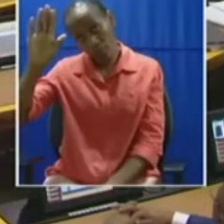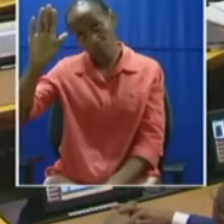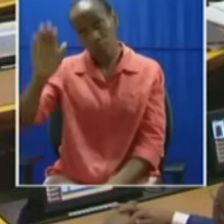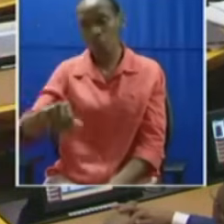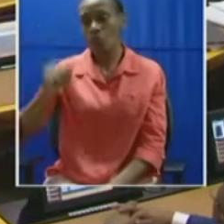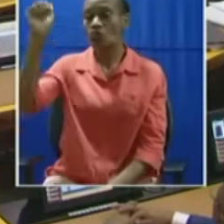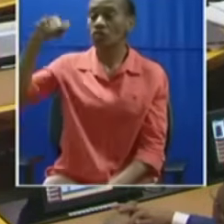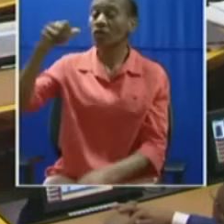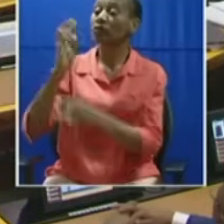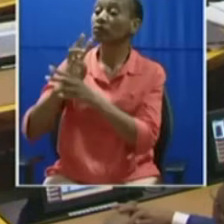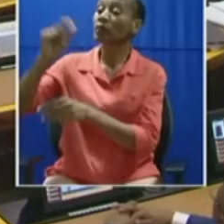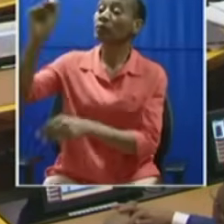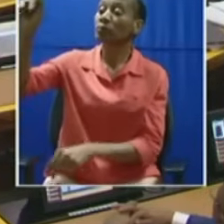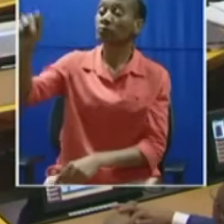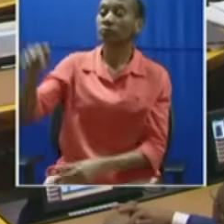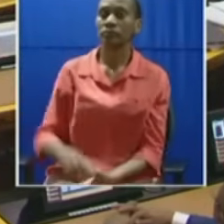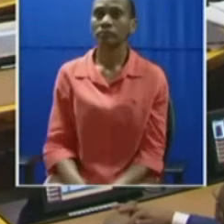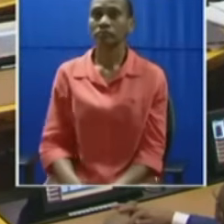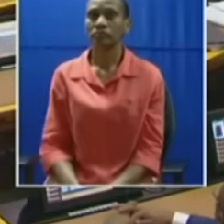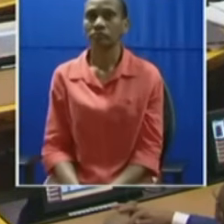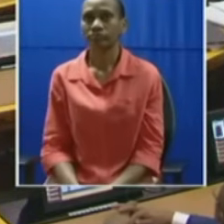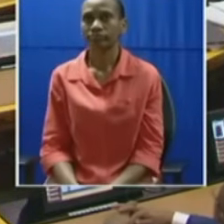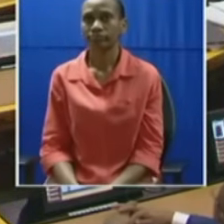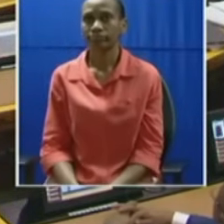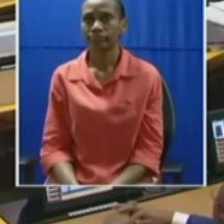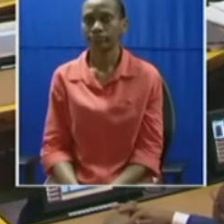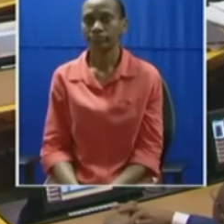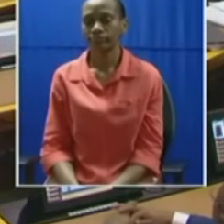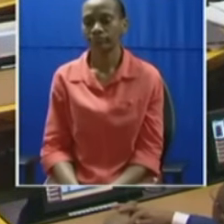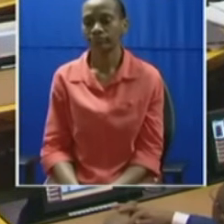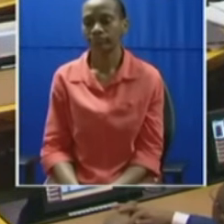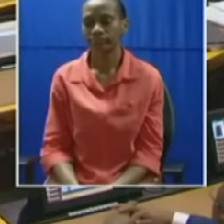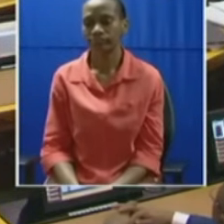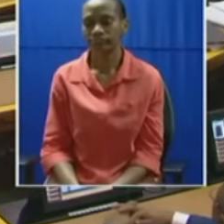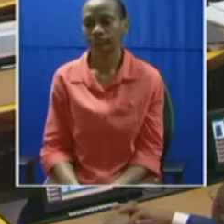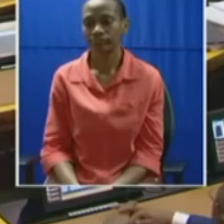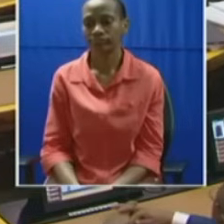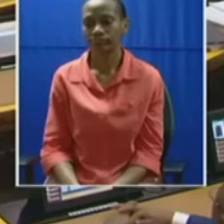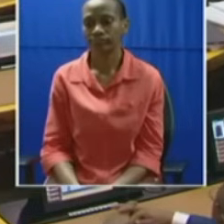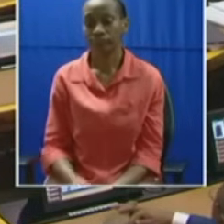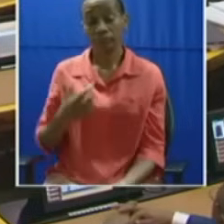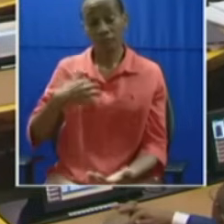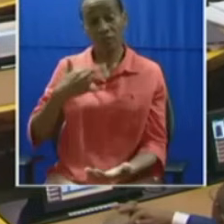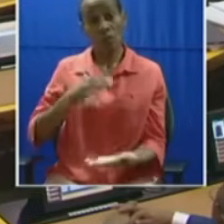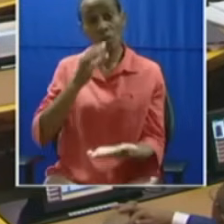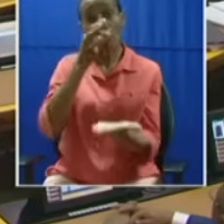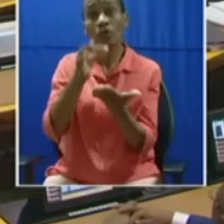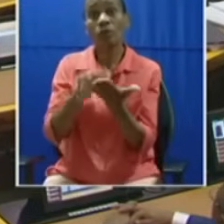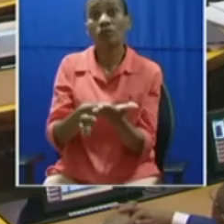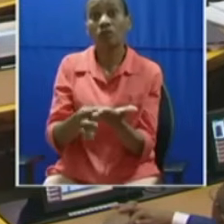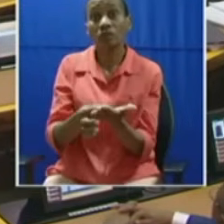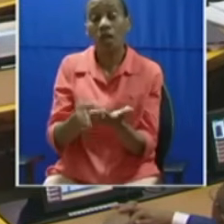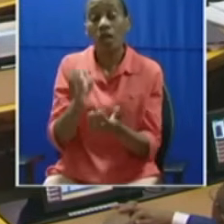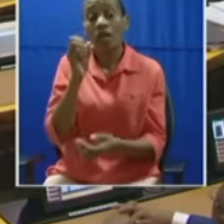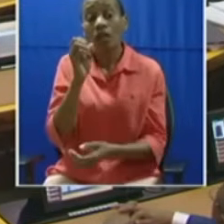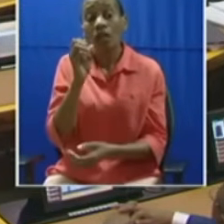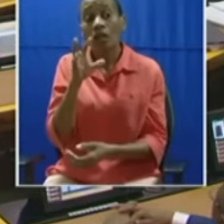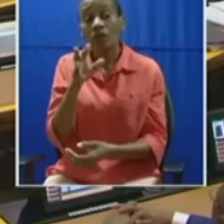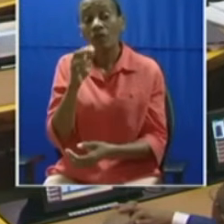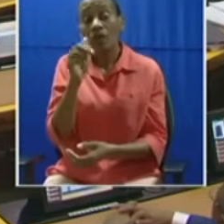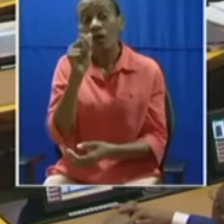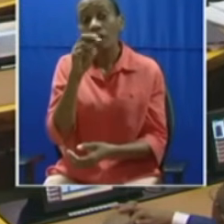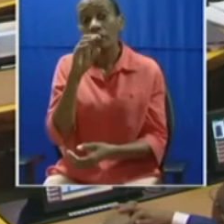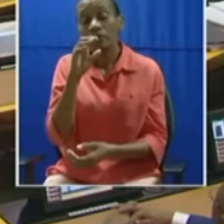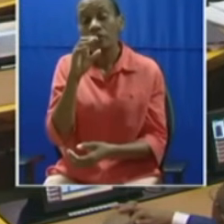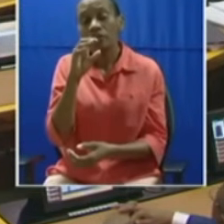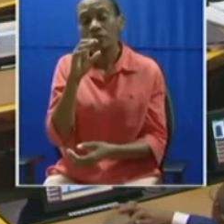Yes, ma'am. You are on the floor. Honourable Chairperson, well, can't we make a proposal that the ANC speaks and when the President is